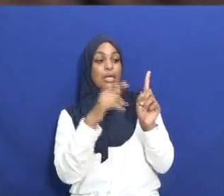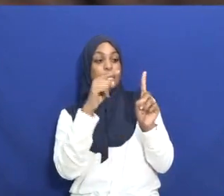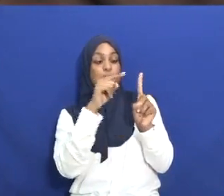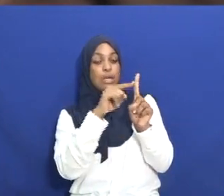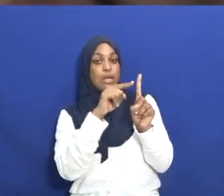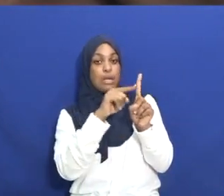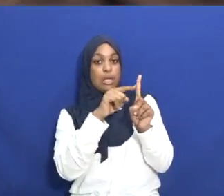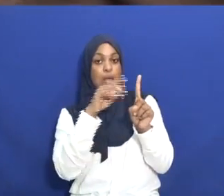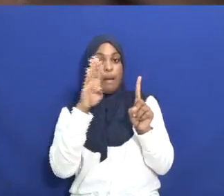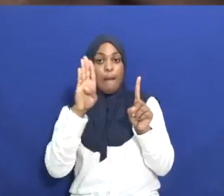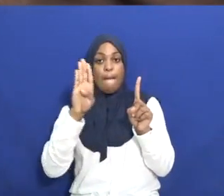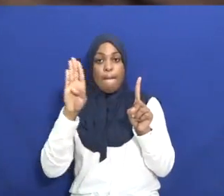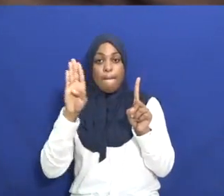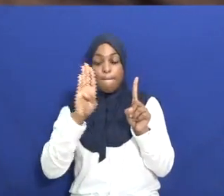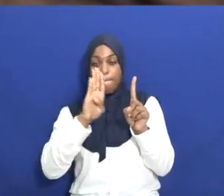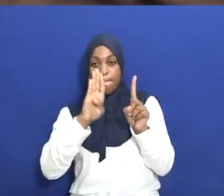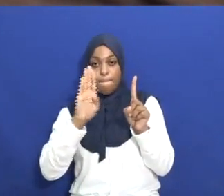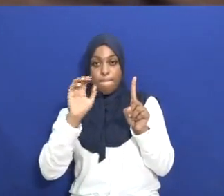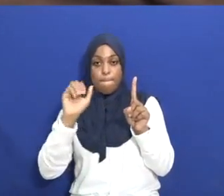is 9.